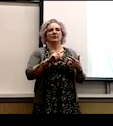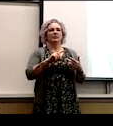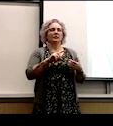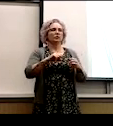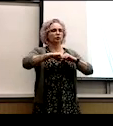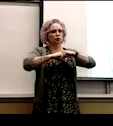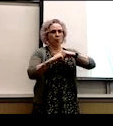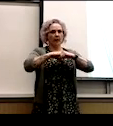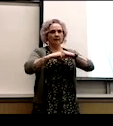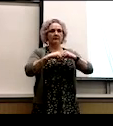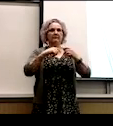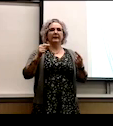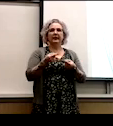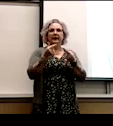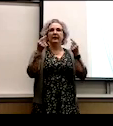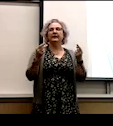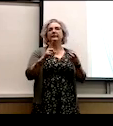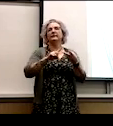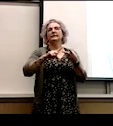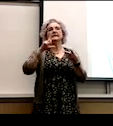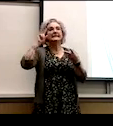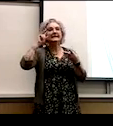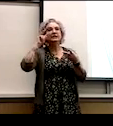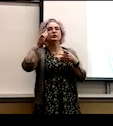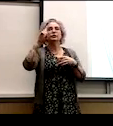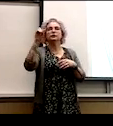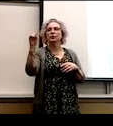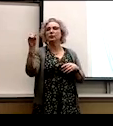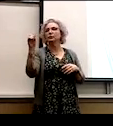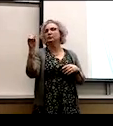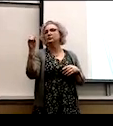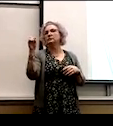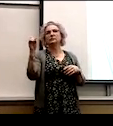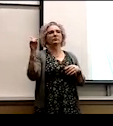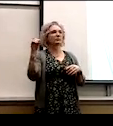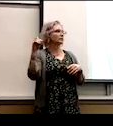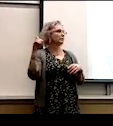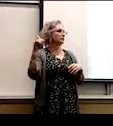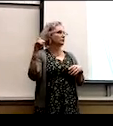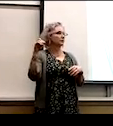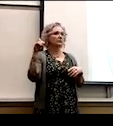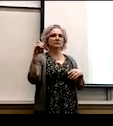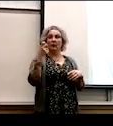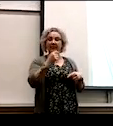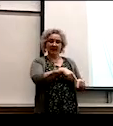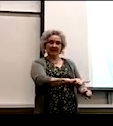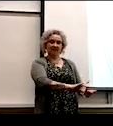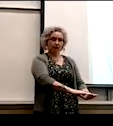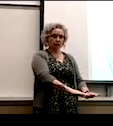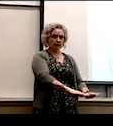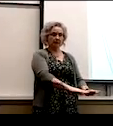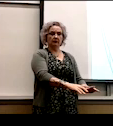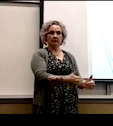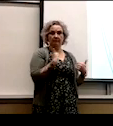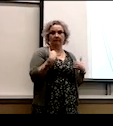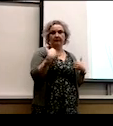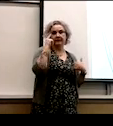pain. Seizure disorders from their little kids, and then I see them when they're older, they get seizures,